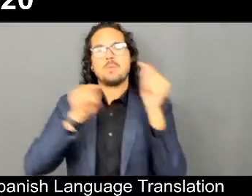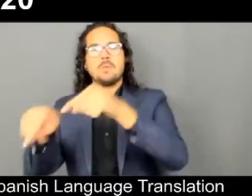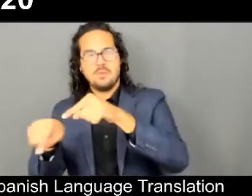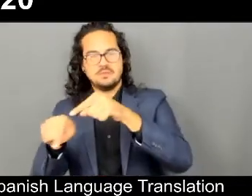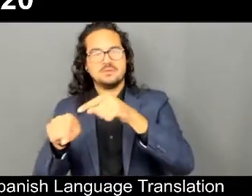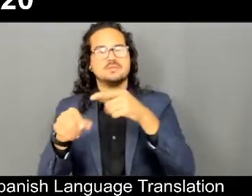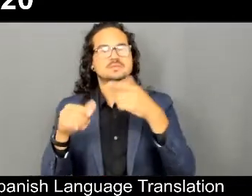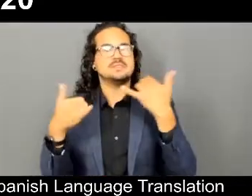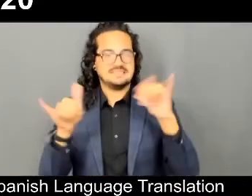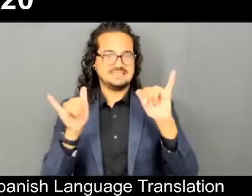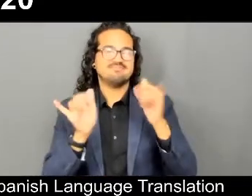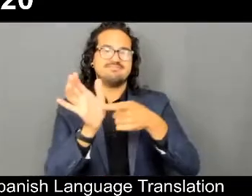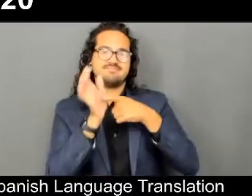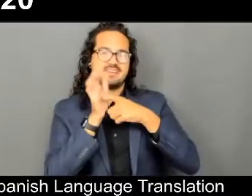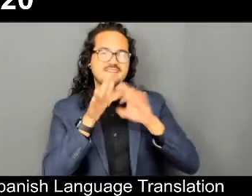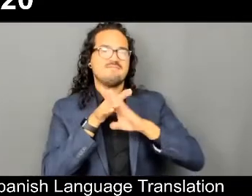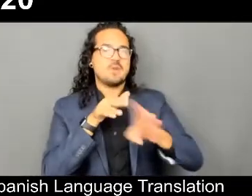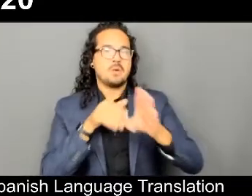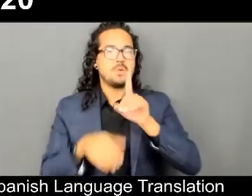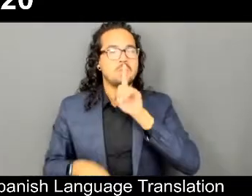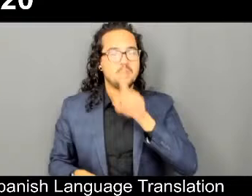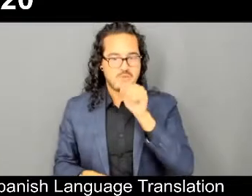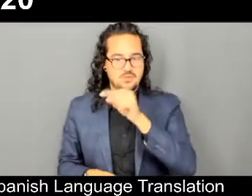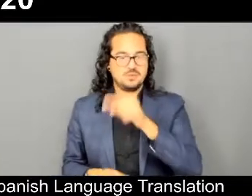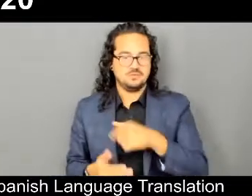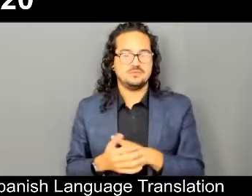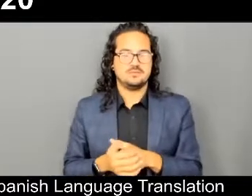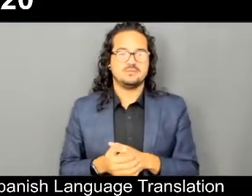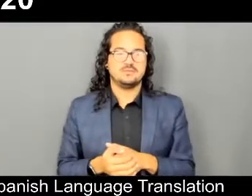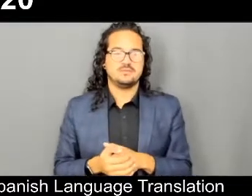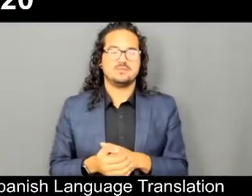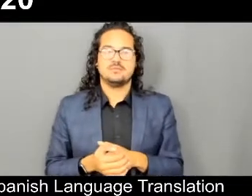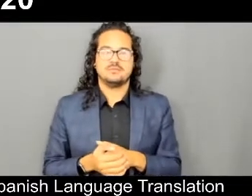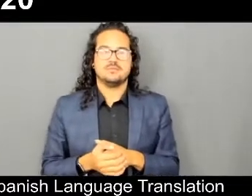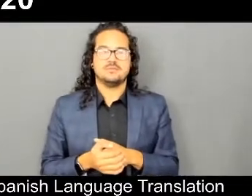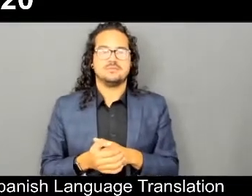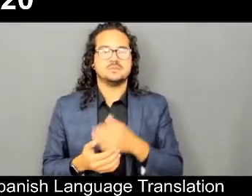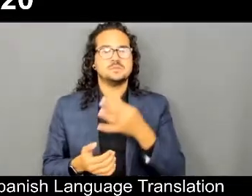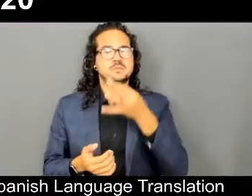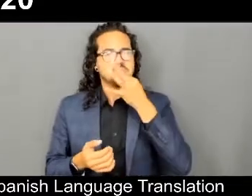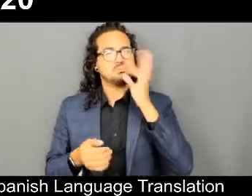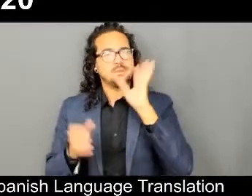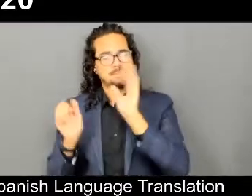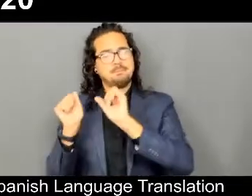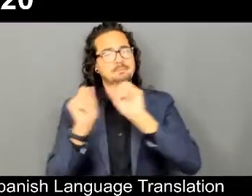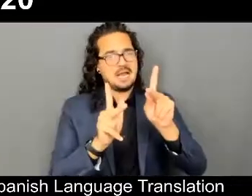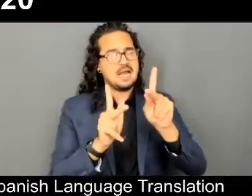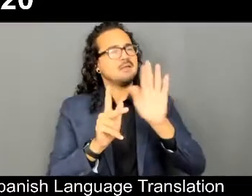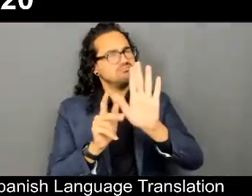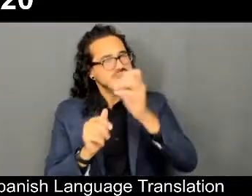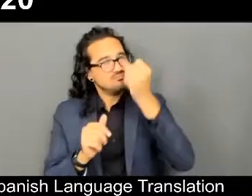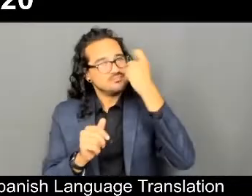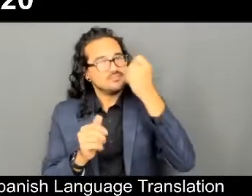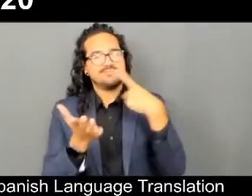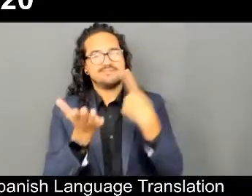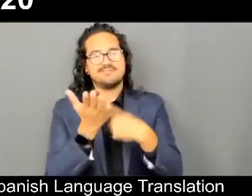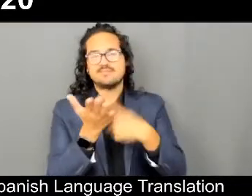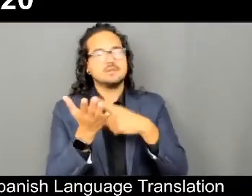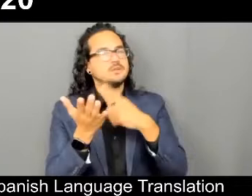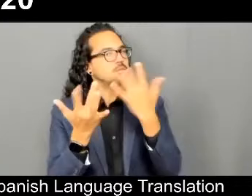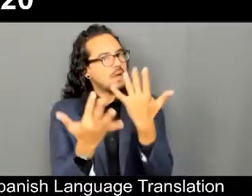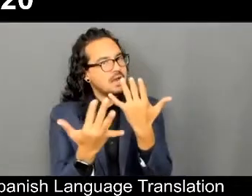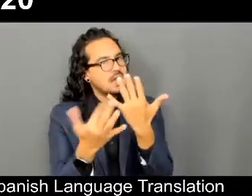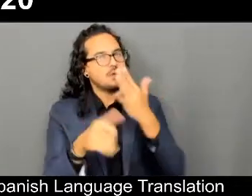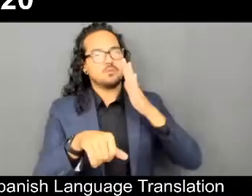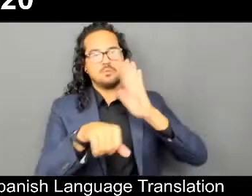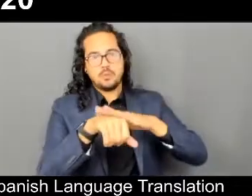those conversations daily, it's something that we constantly talk about throughout the day, but know that these warnings and the order are going to stay in place until we're confident